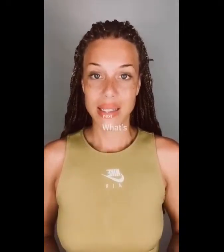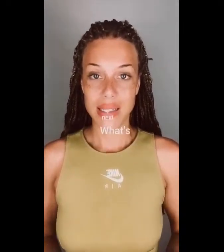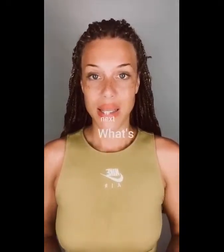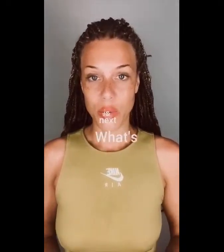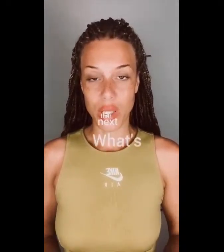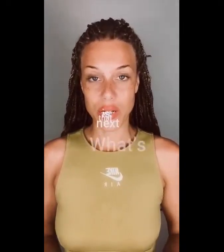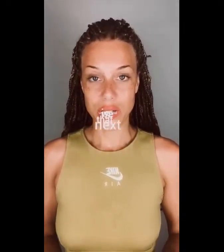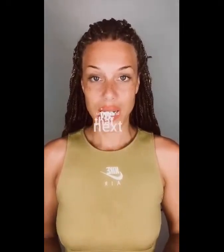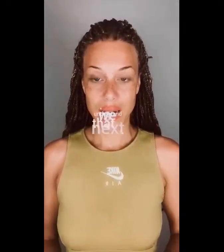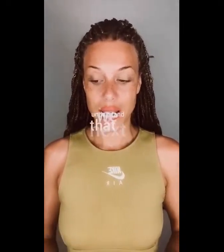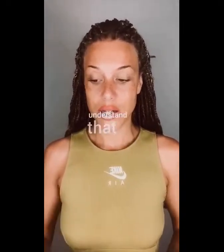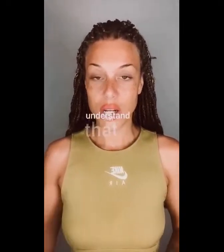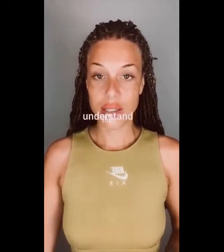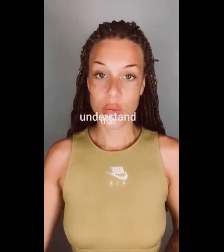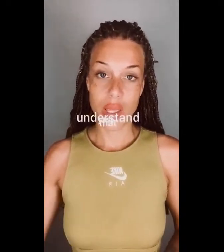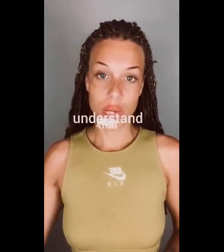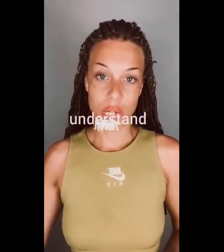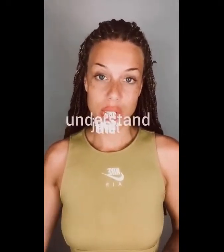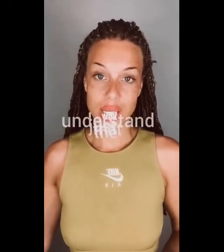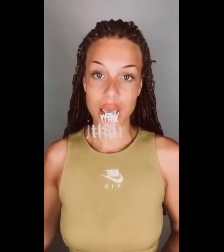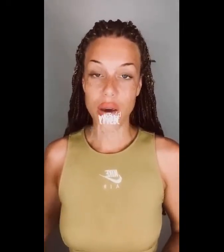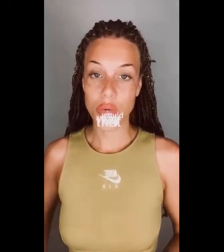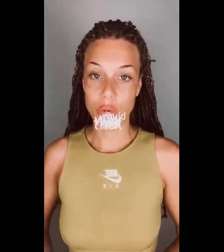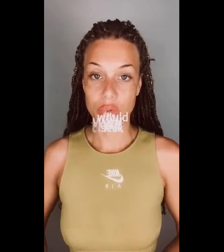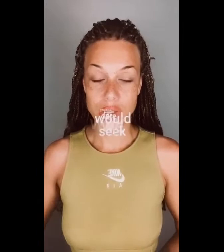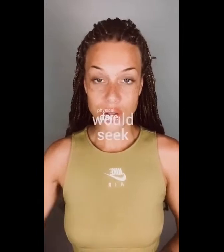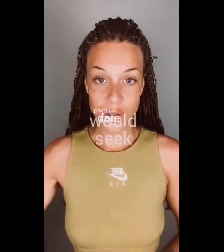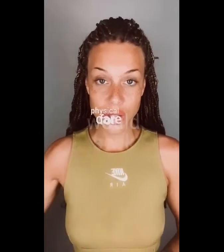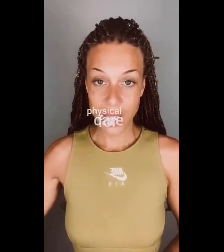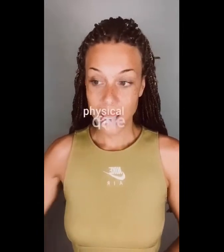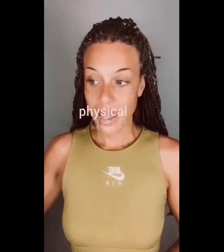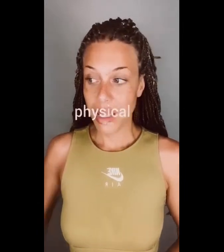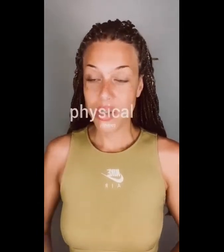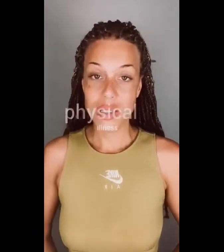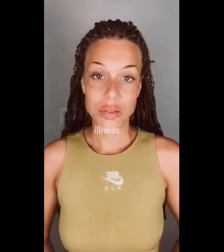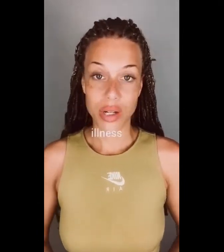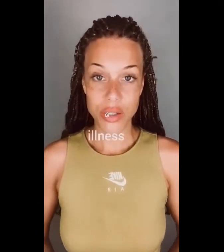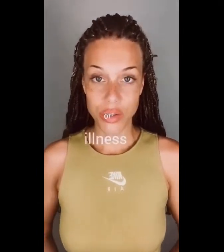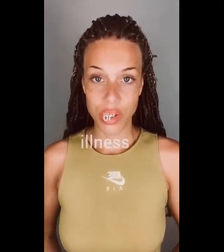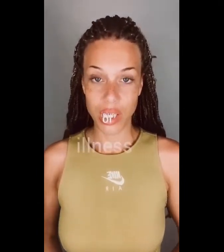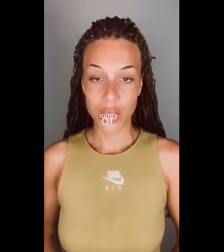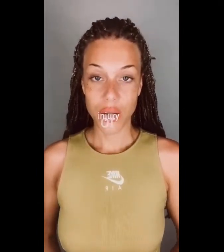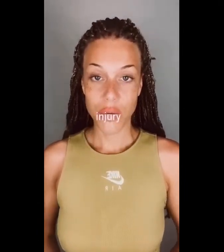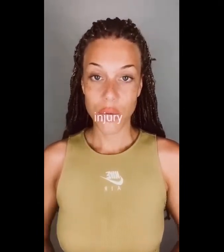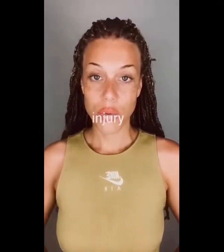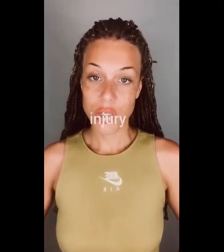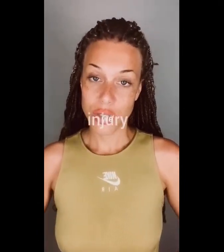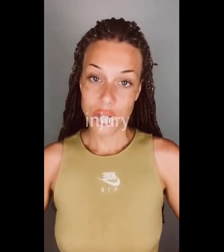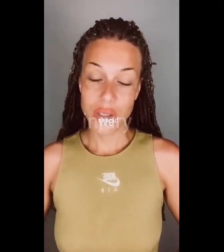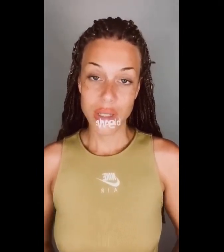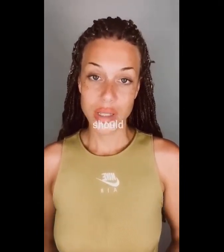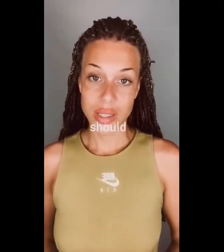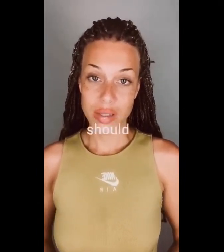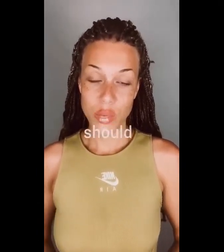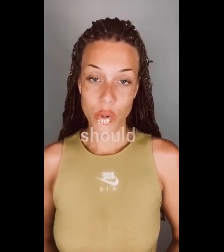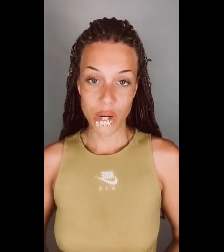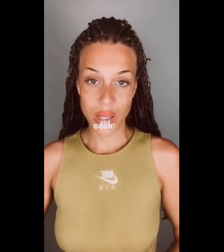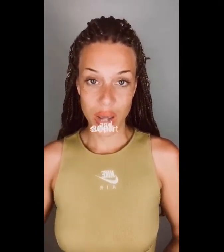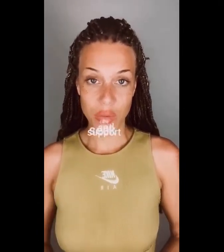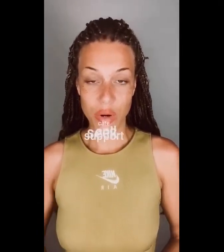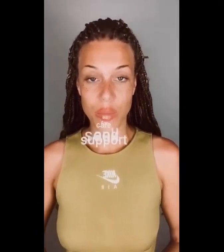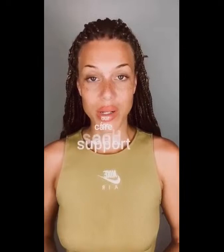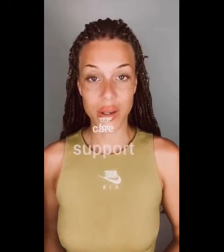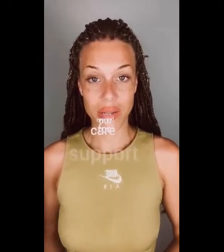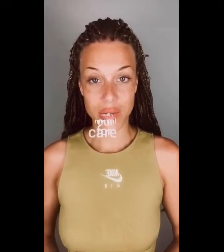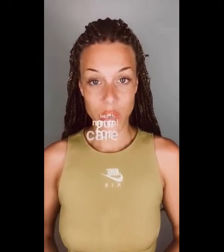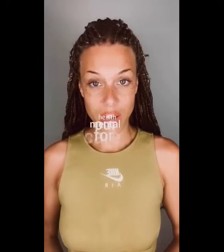What's next is that we understand that just the way that we would seek care for physical illness or injury, we should seek support